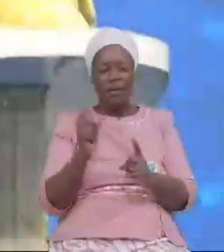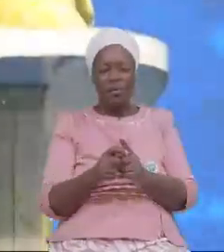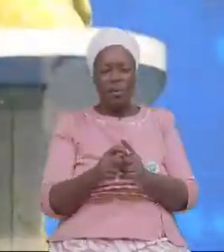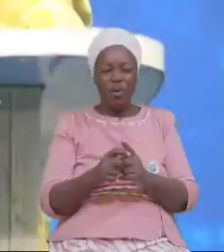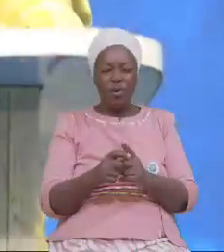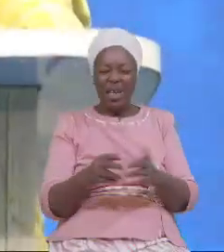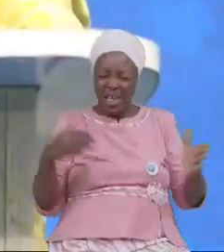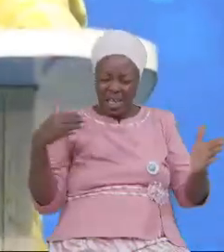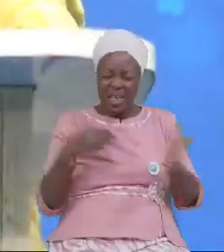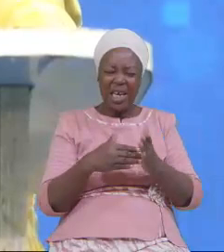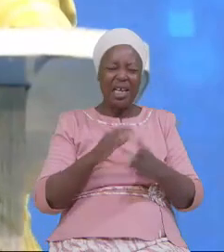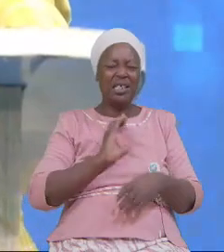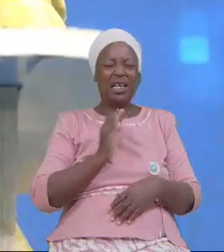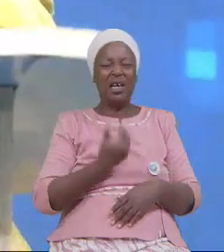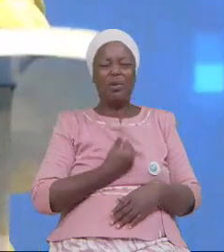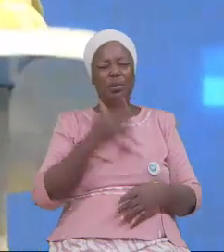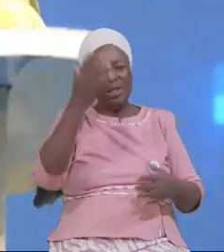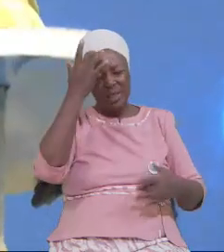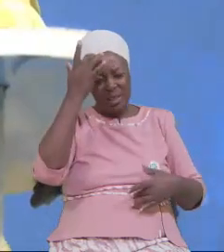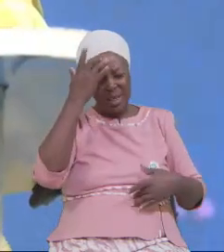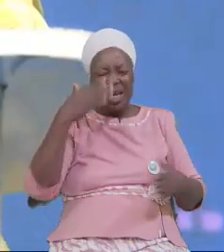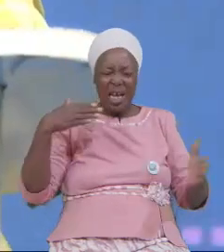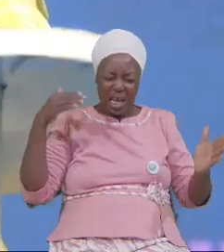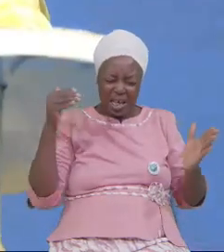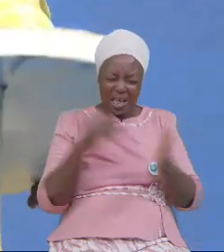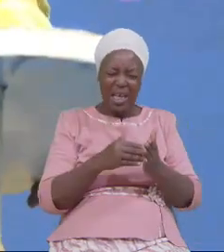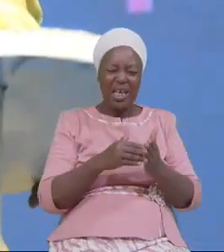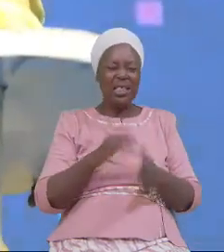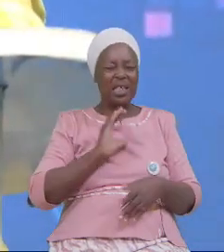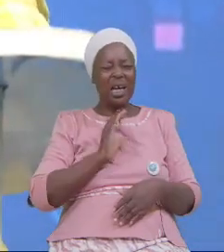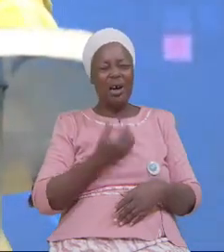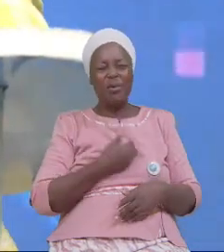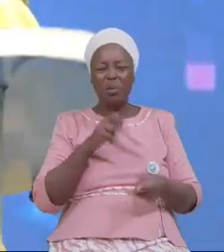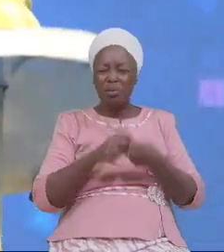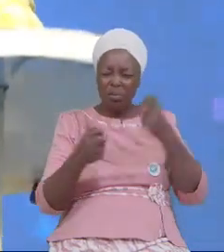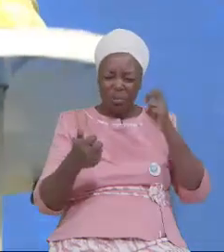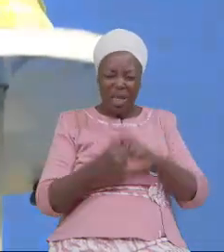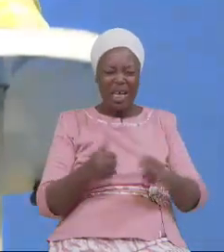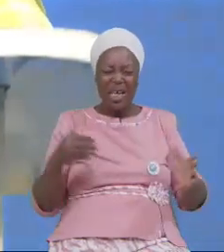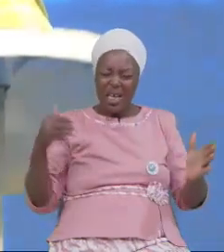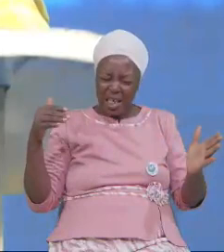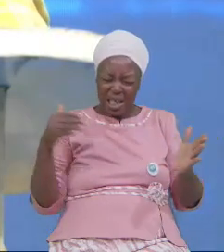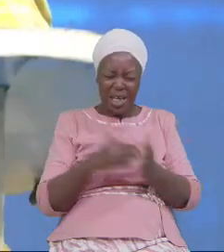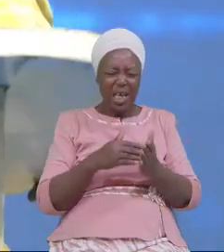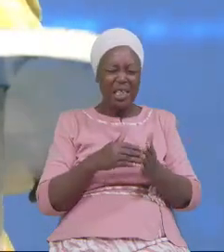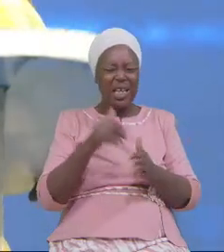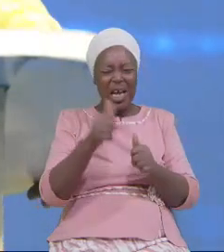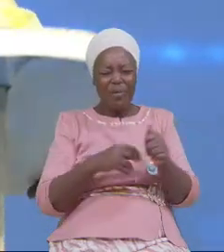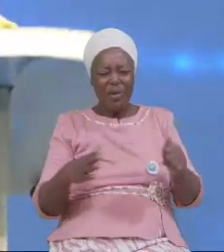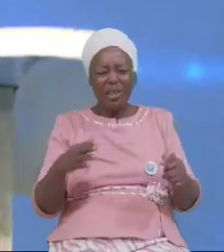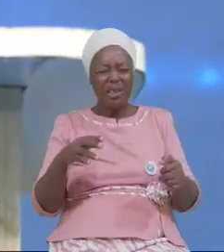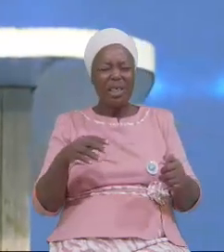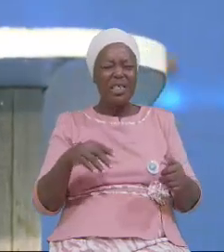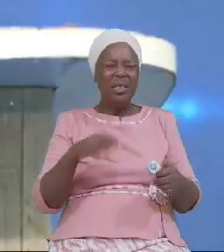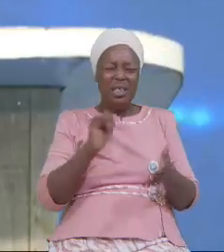our sickness, against our infirmity, against every disease, Lord,